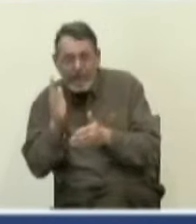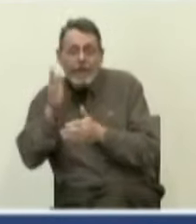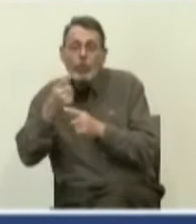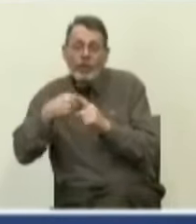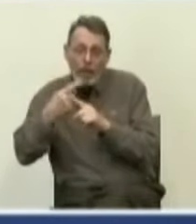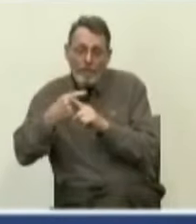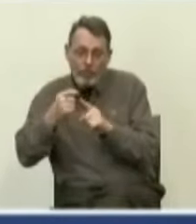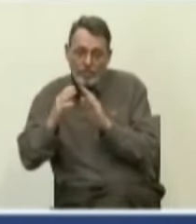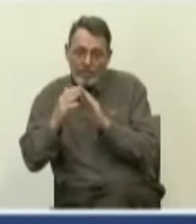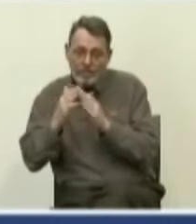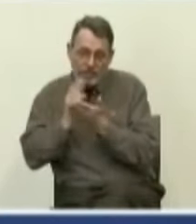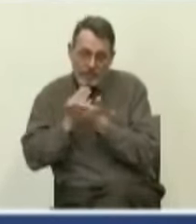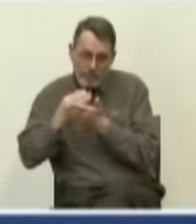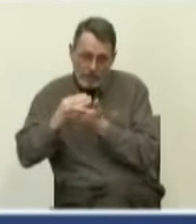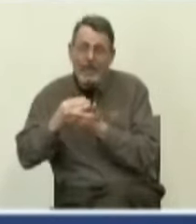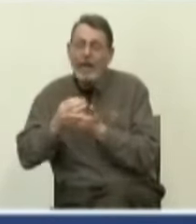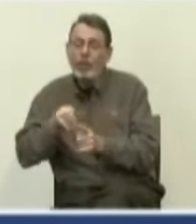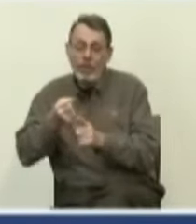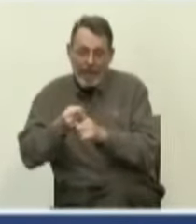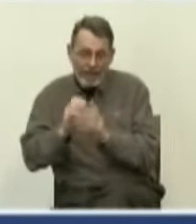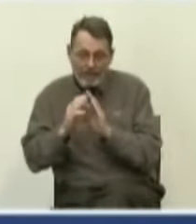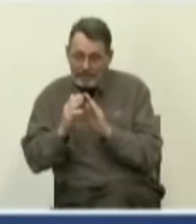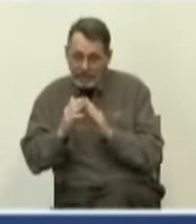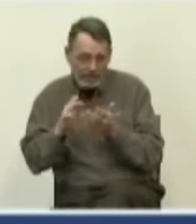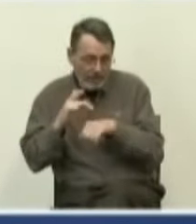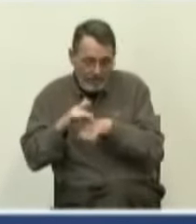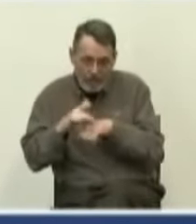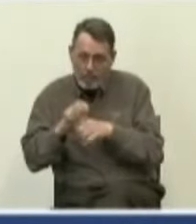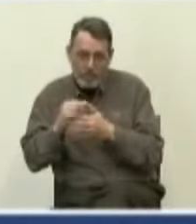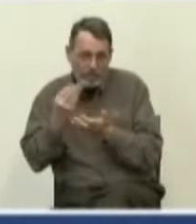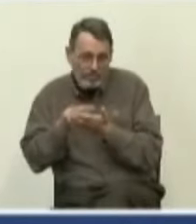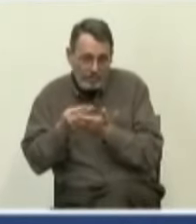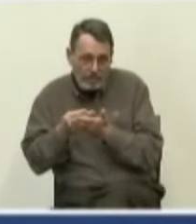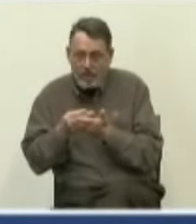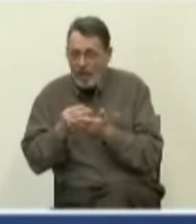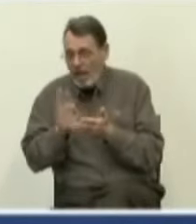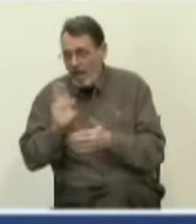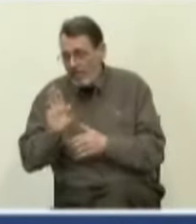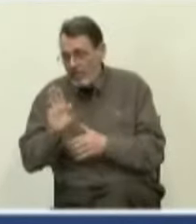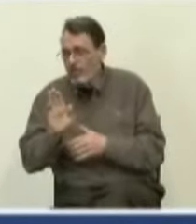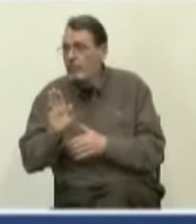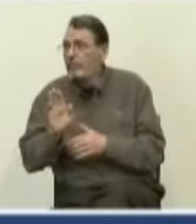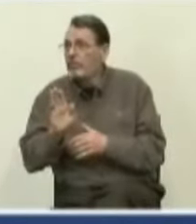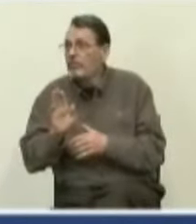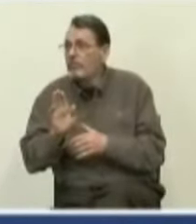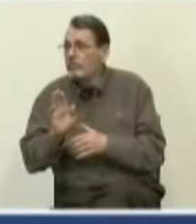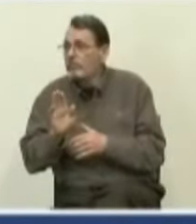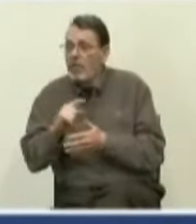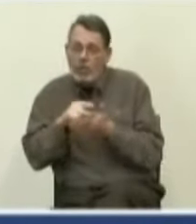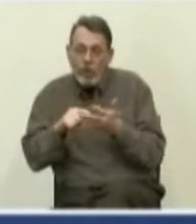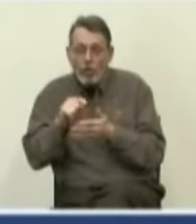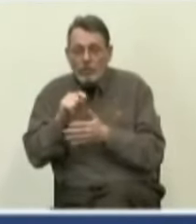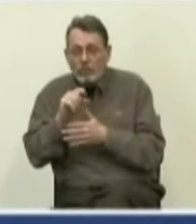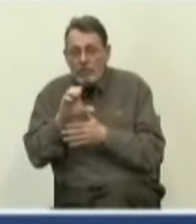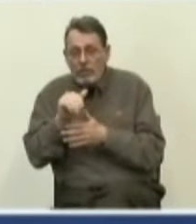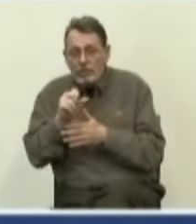budget. It impacts the city's availability of funding, and those cases are